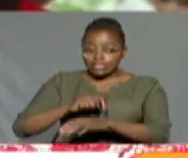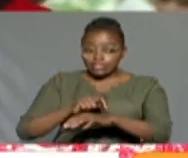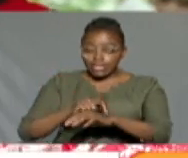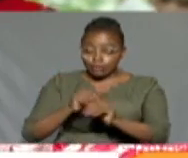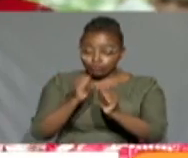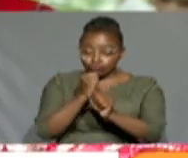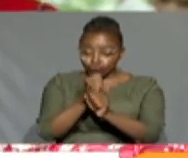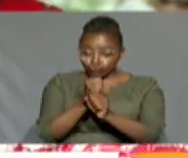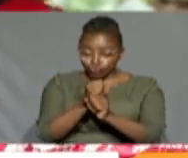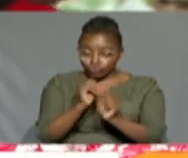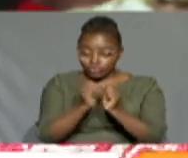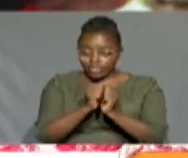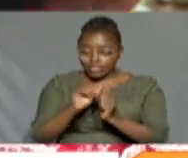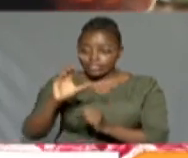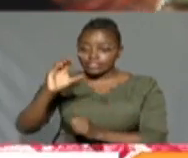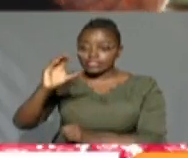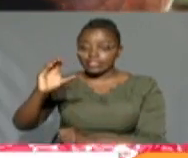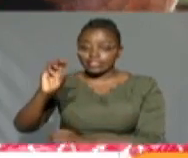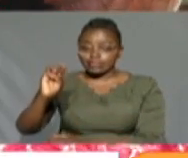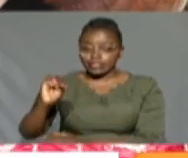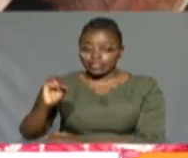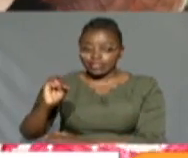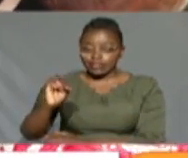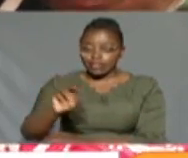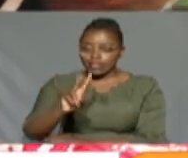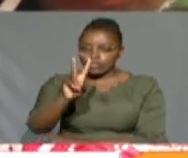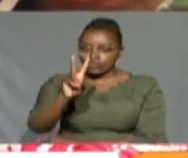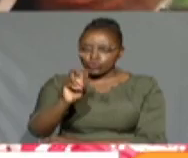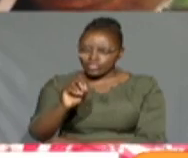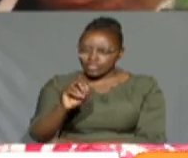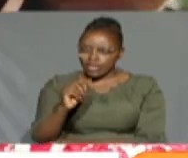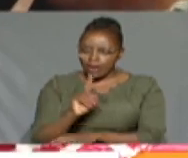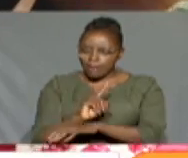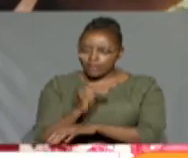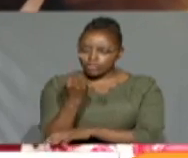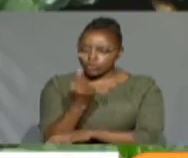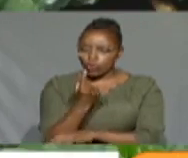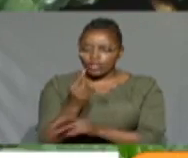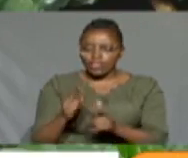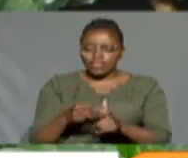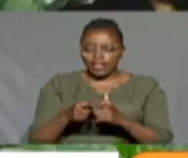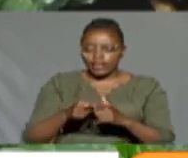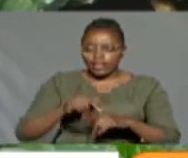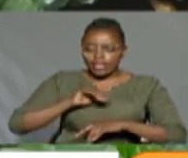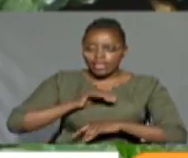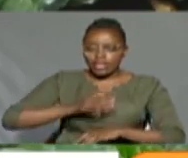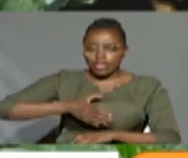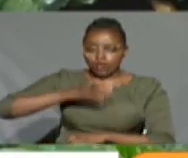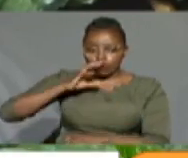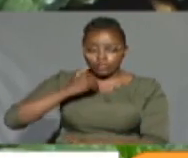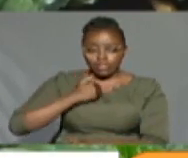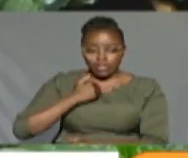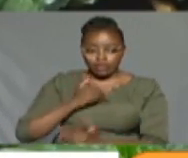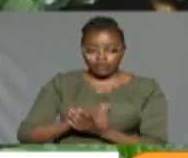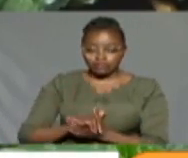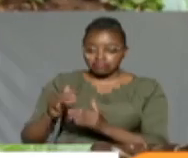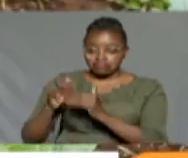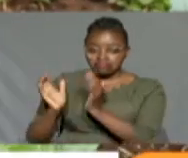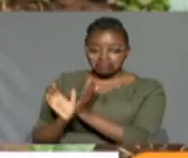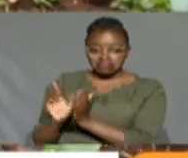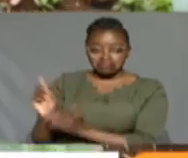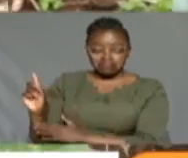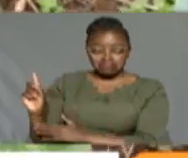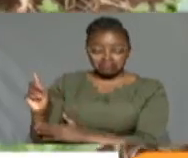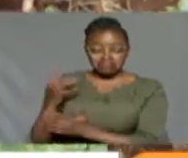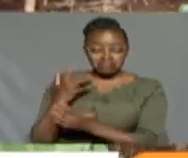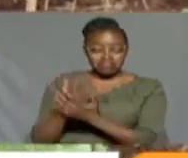10 centimeters, it is 20 minutes only you get enough water. These cabbages is evident